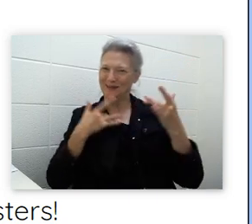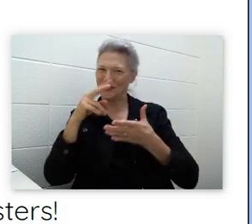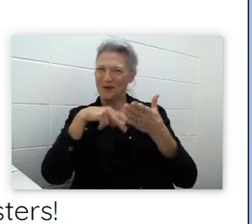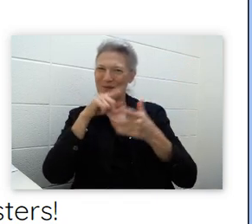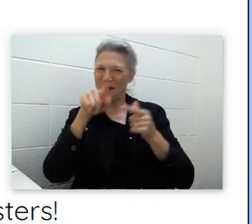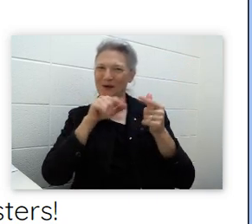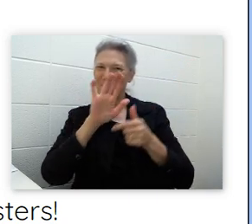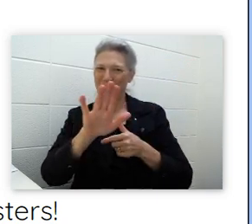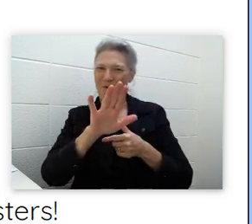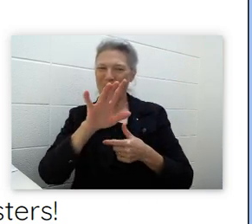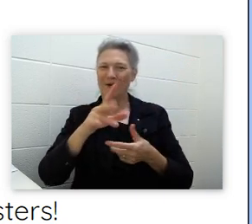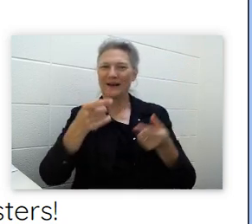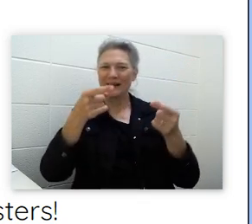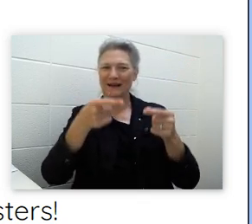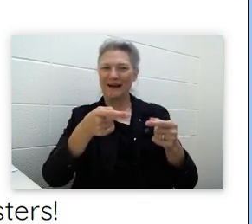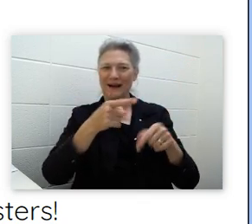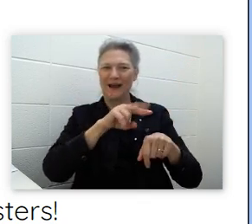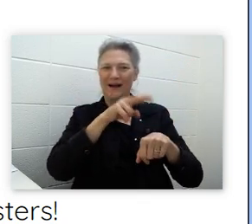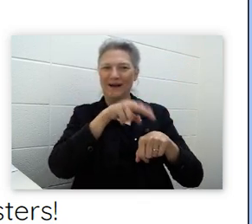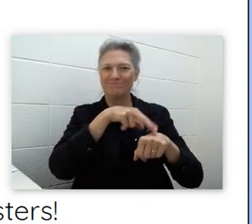disaster.